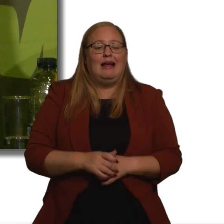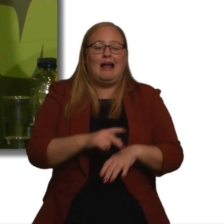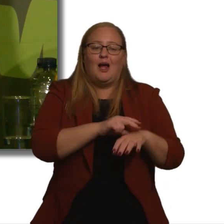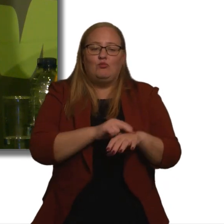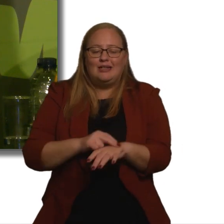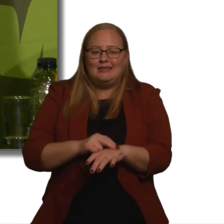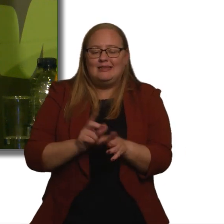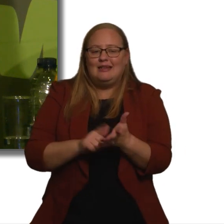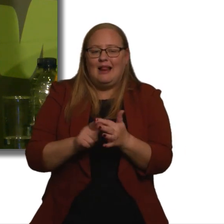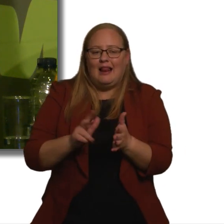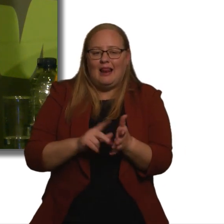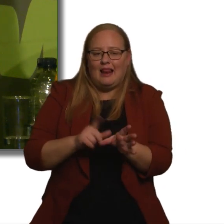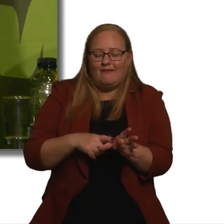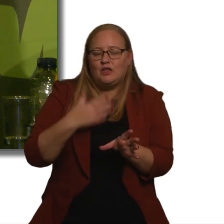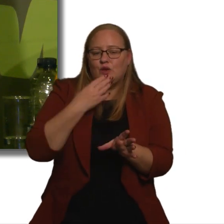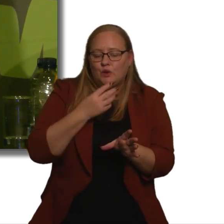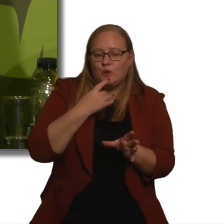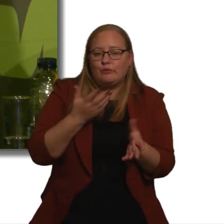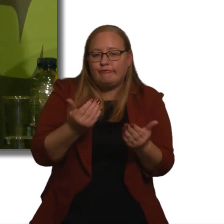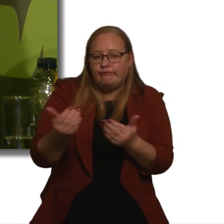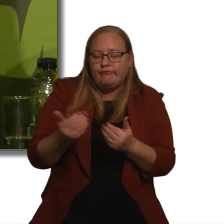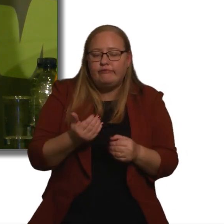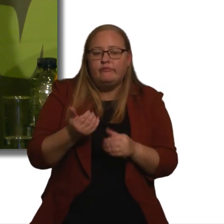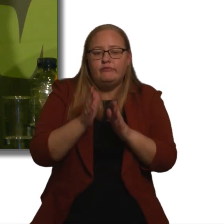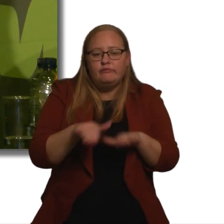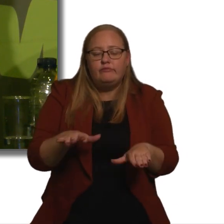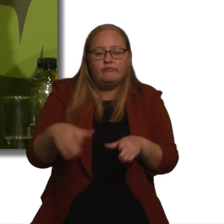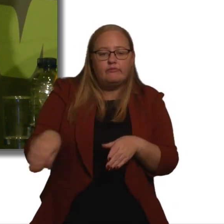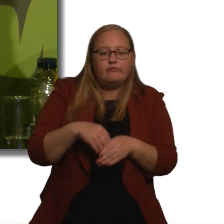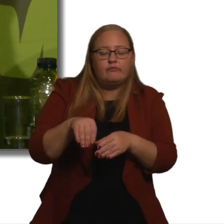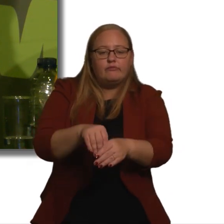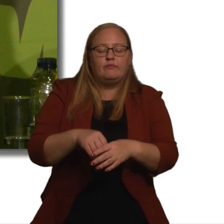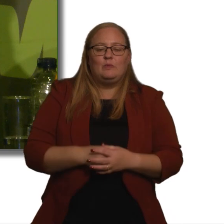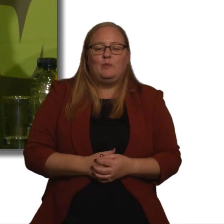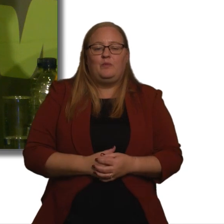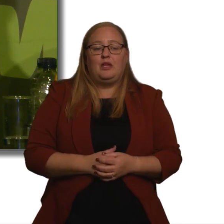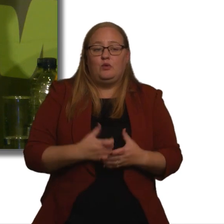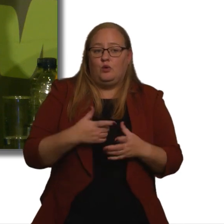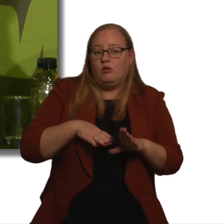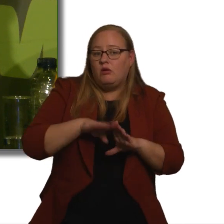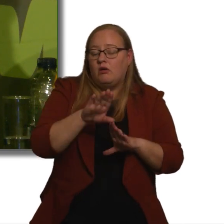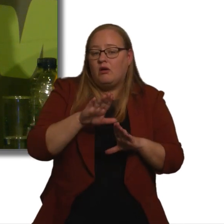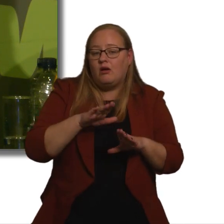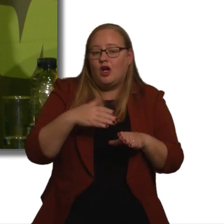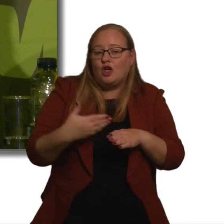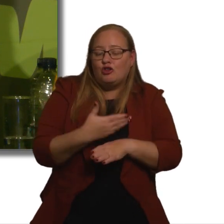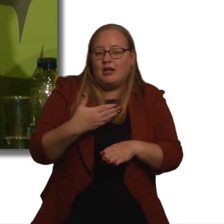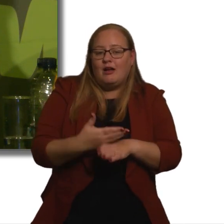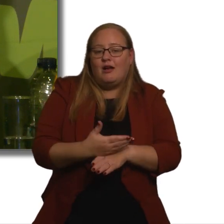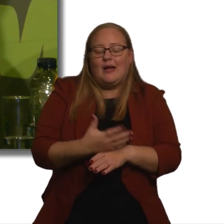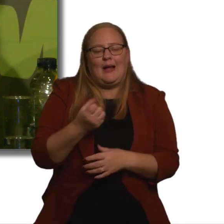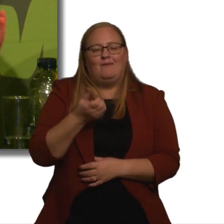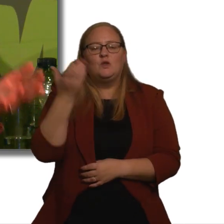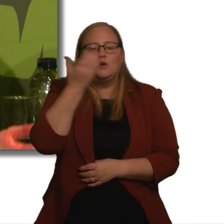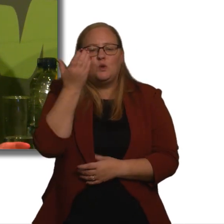children to join our society and have a really fulfilling career. We've got an adopt a school scheme